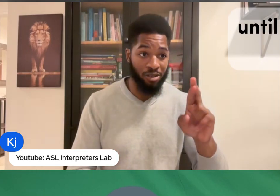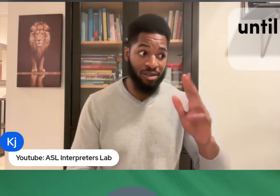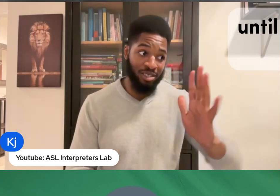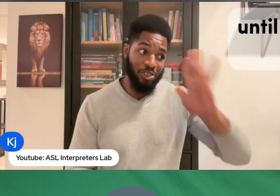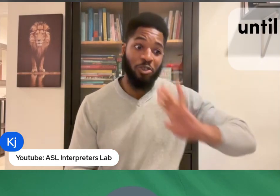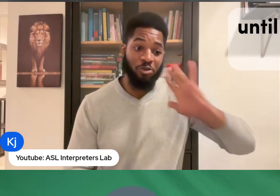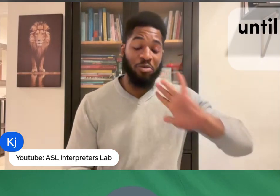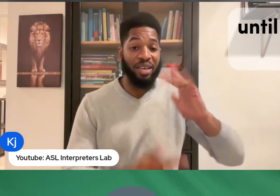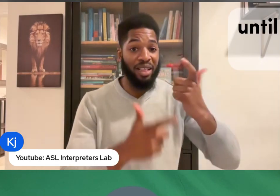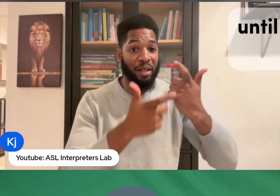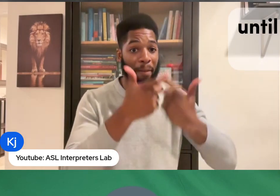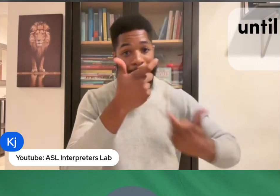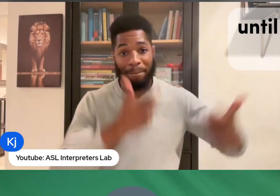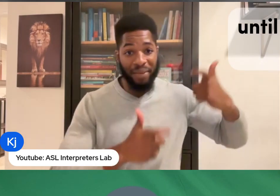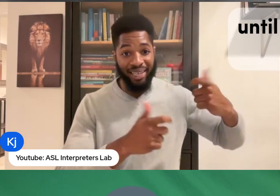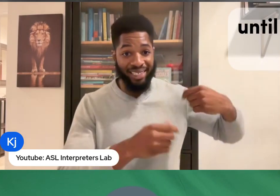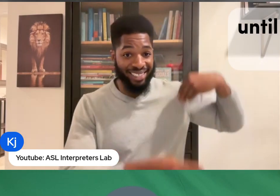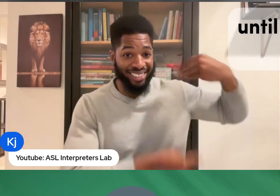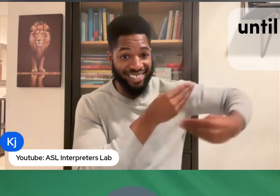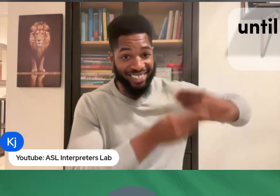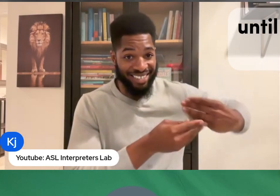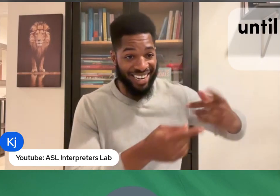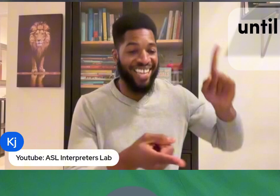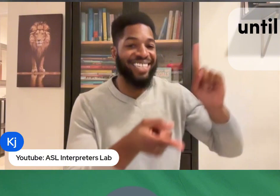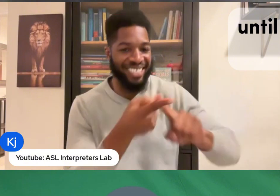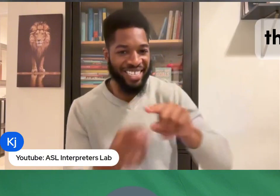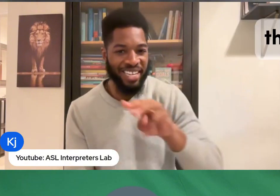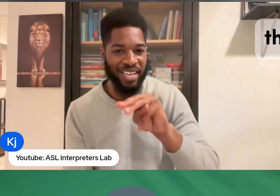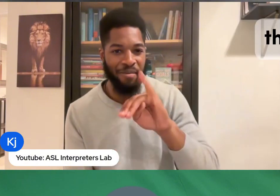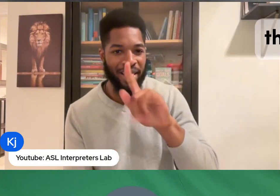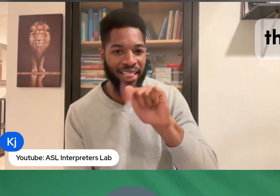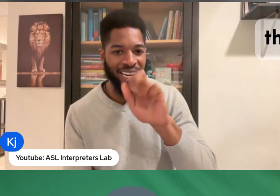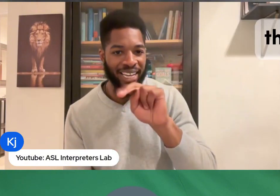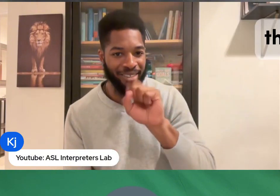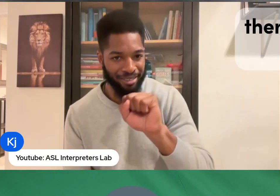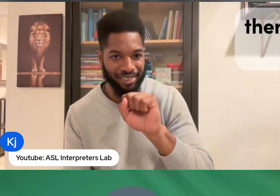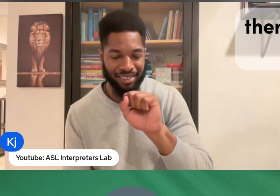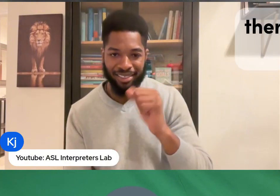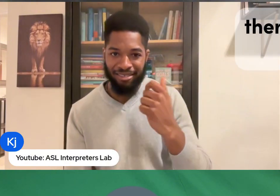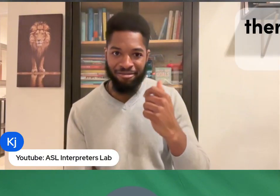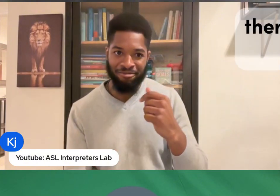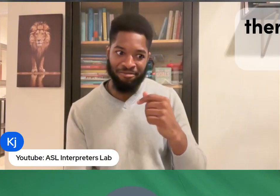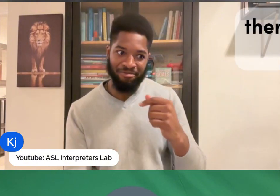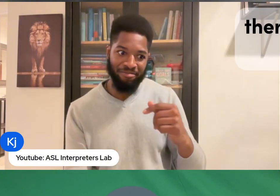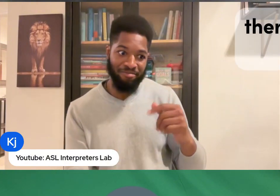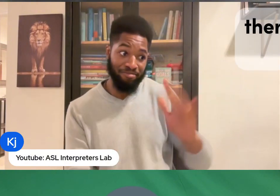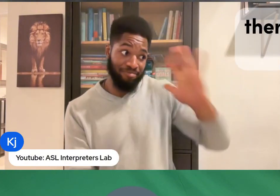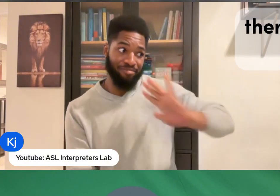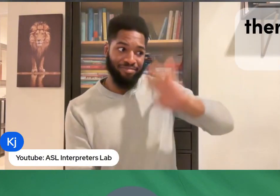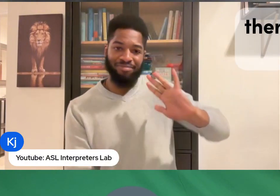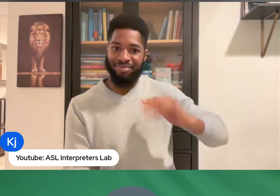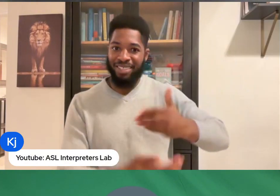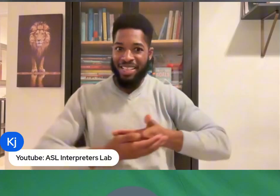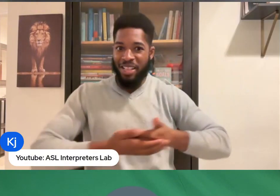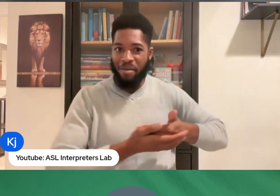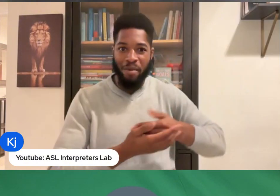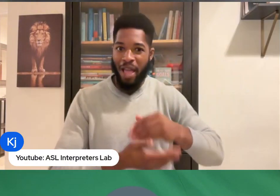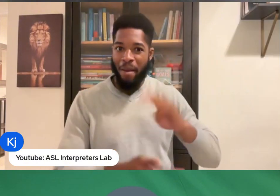the millennials, they were it. The baby boomers, there was no other generation that was larger.